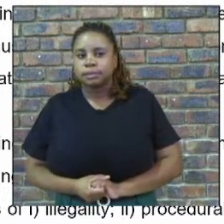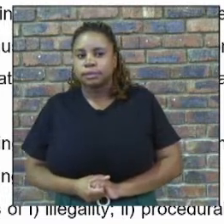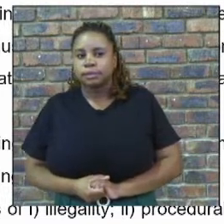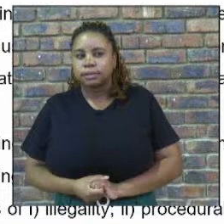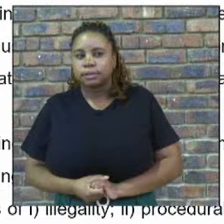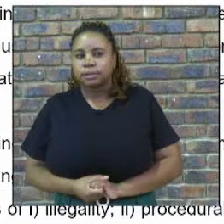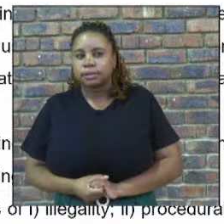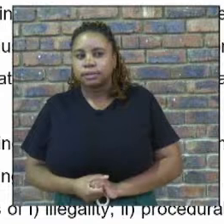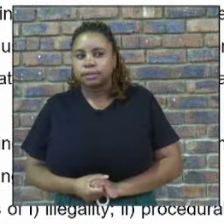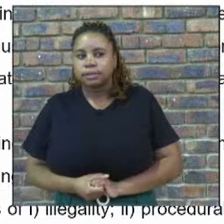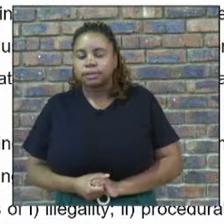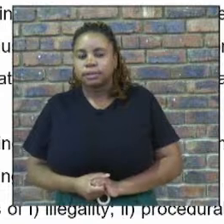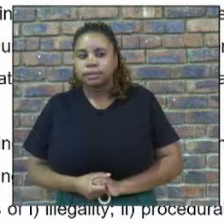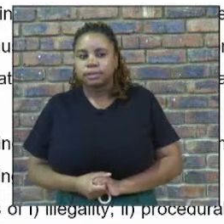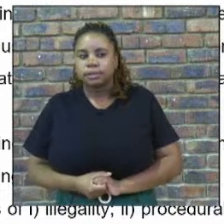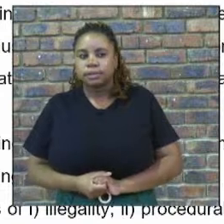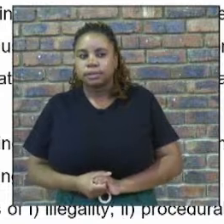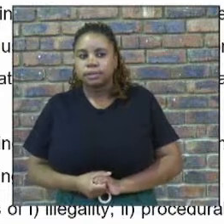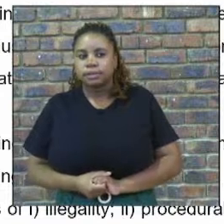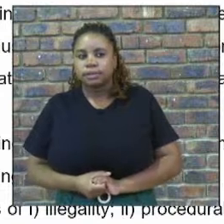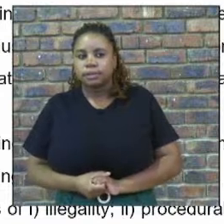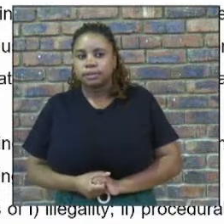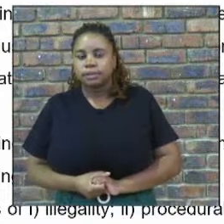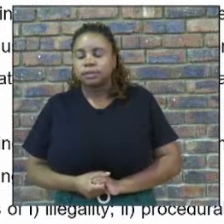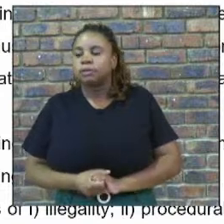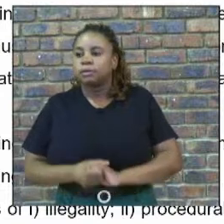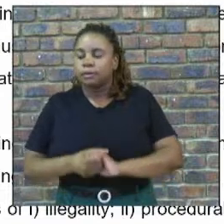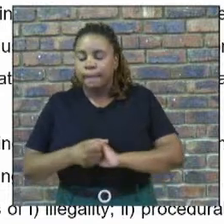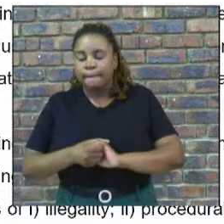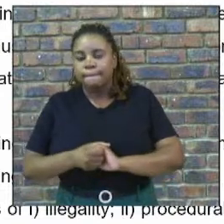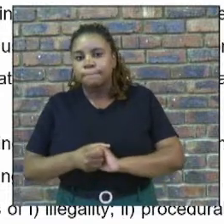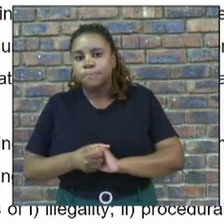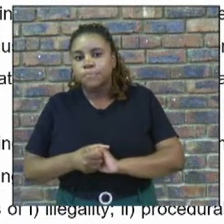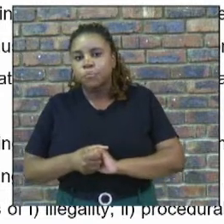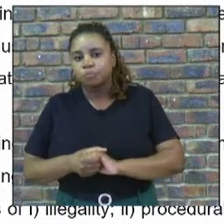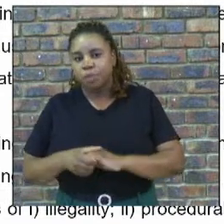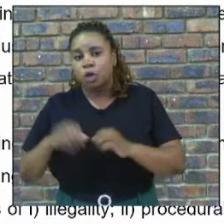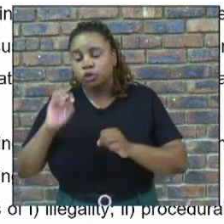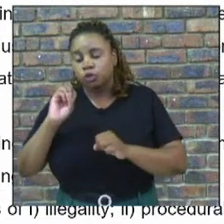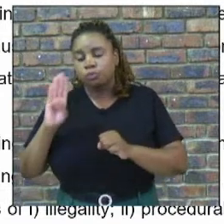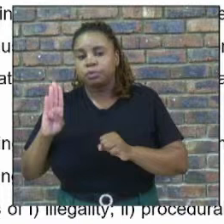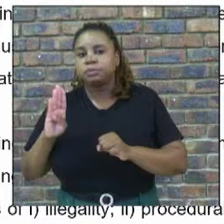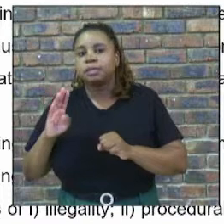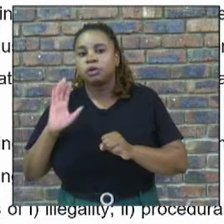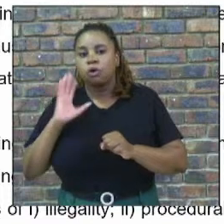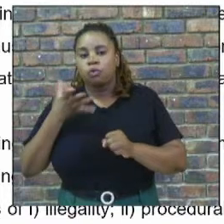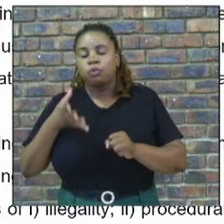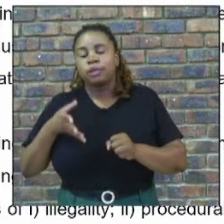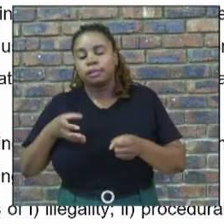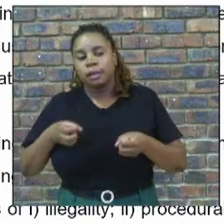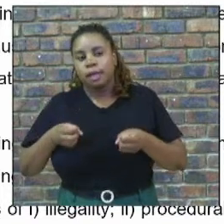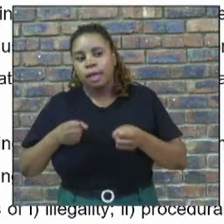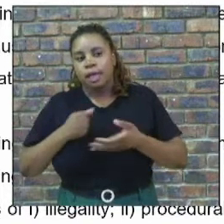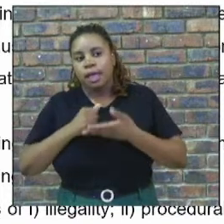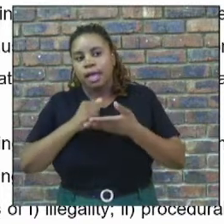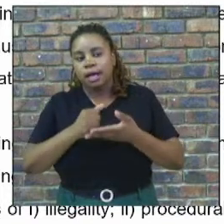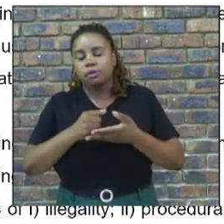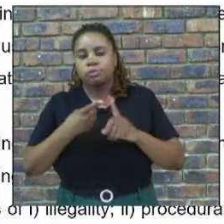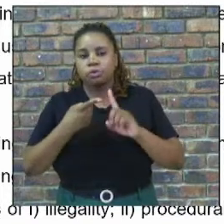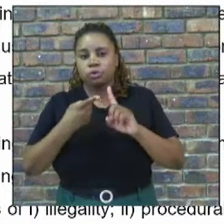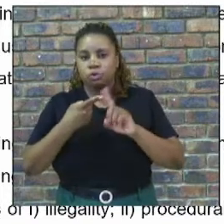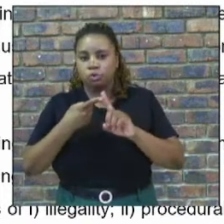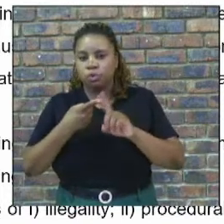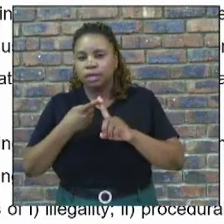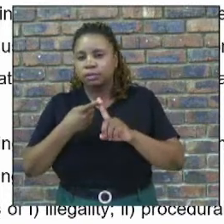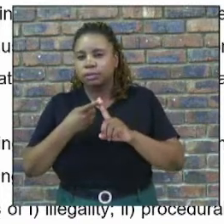illegality, procedural unfairness, or irrationality, thus still protecting the constitutional